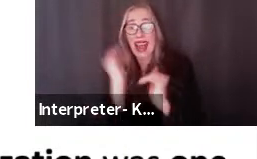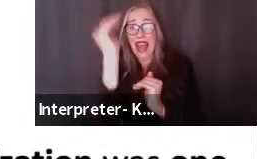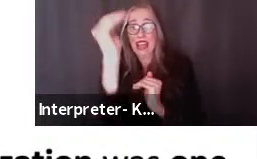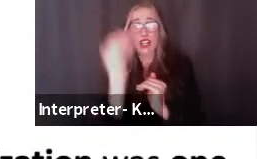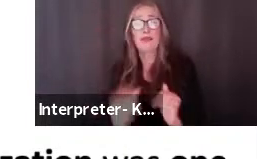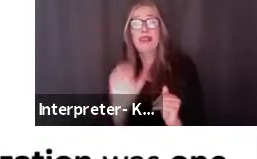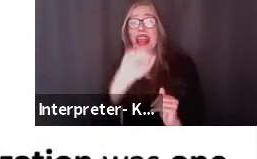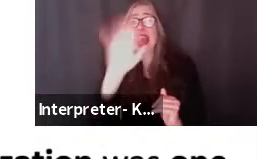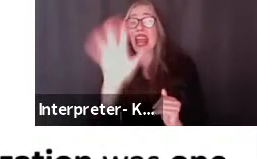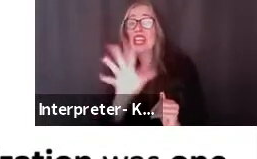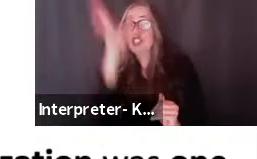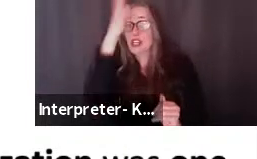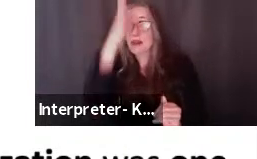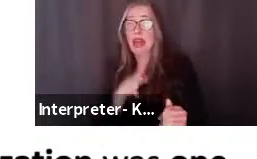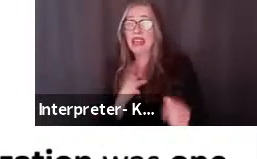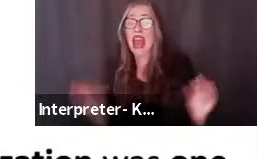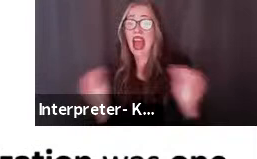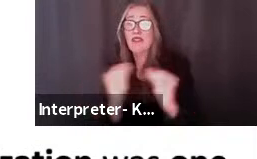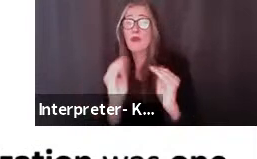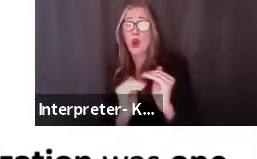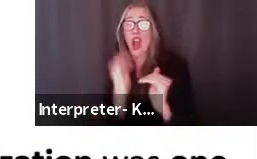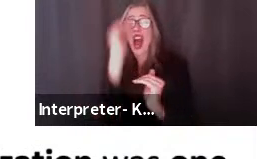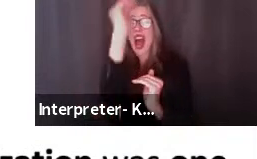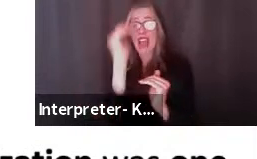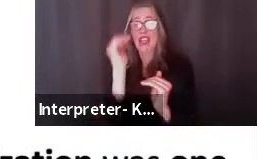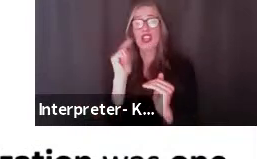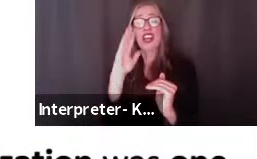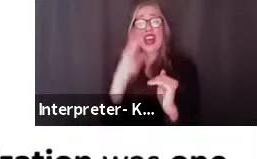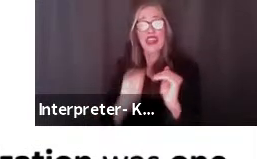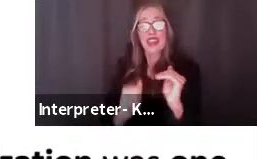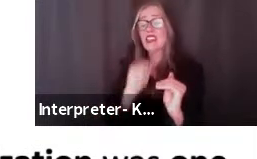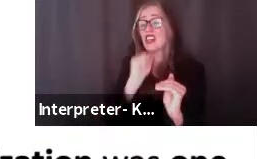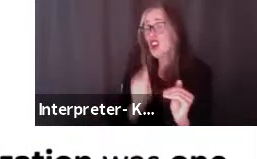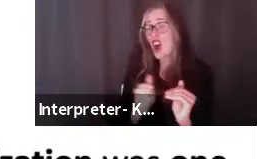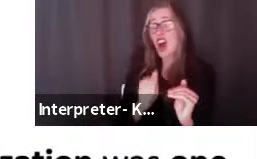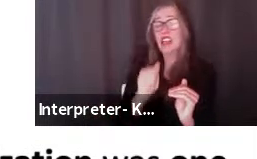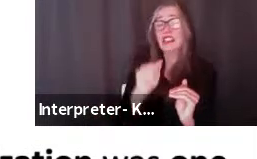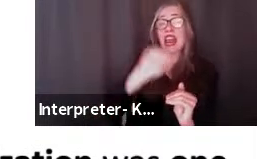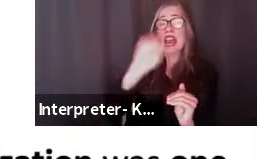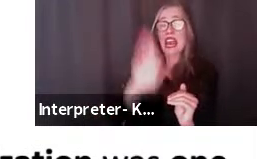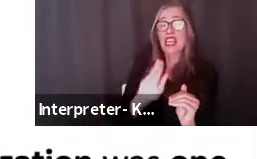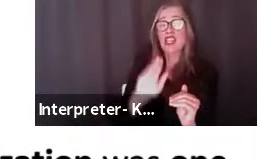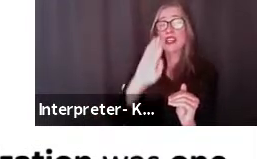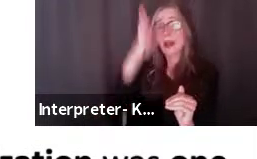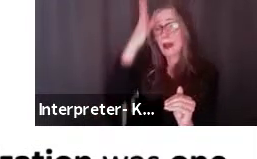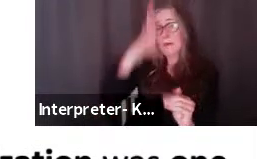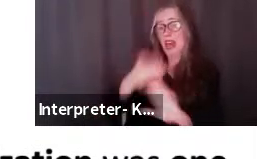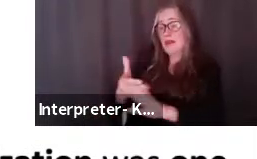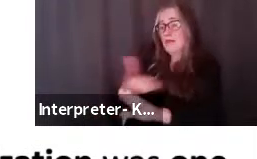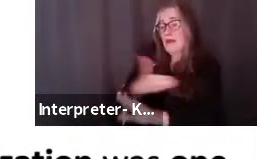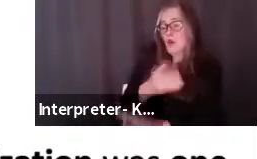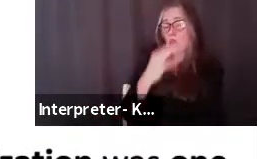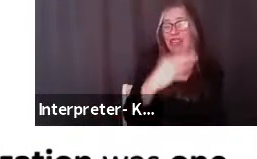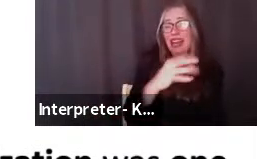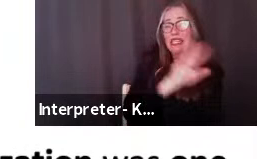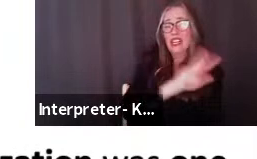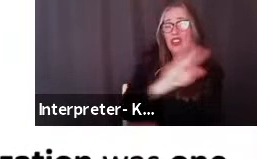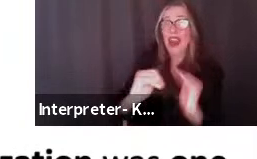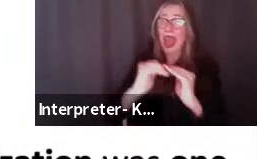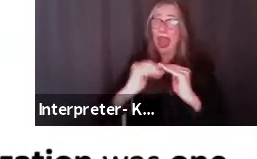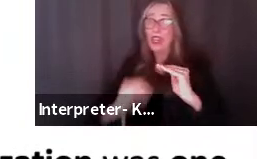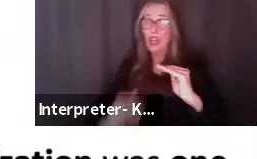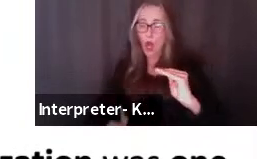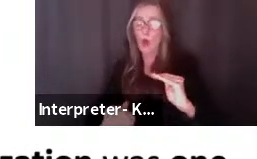significant higher risk of sterilization than non-asian nativity men prior to 1933 and lower risk of